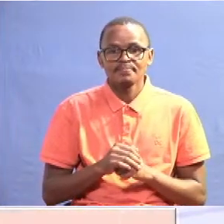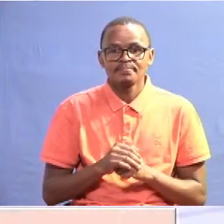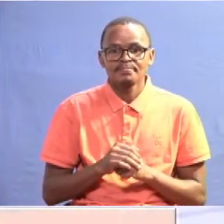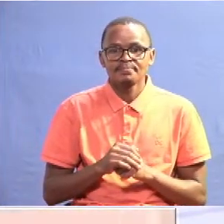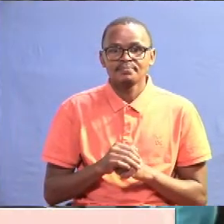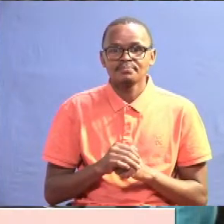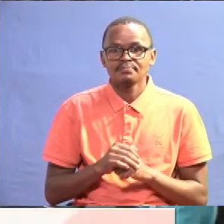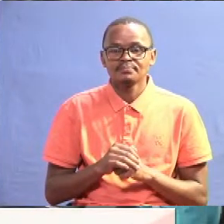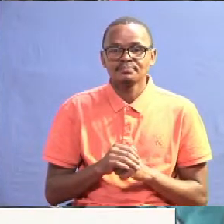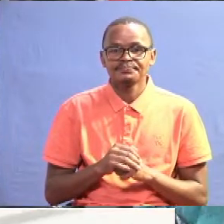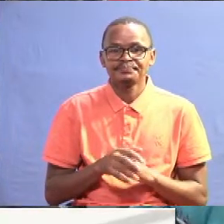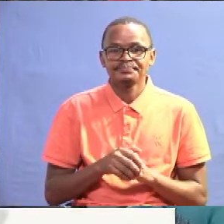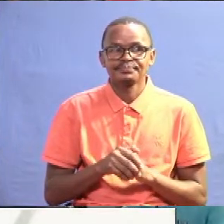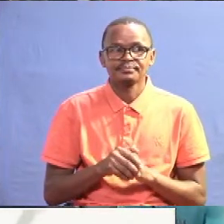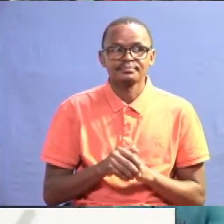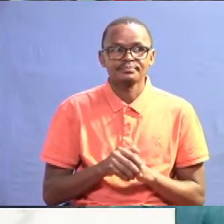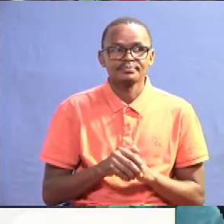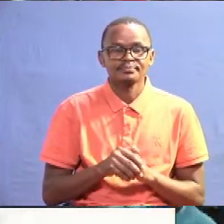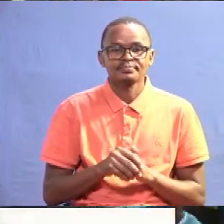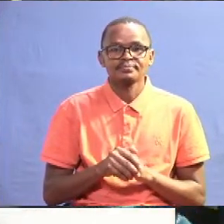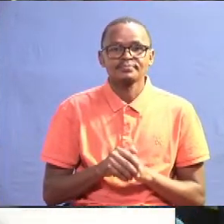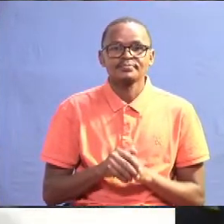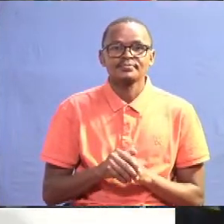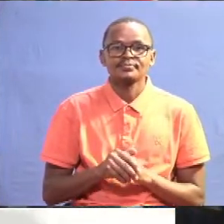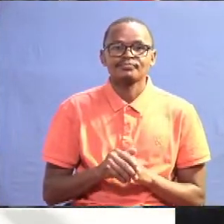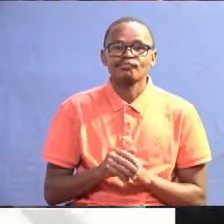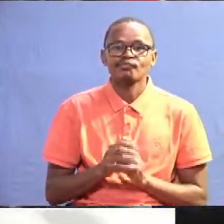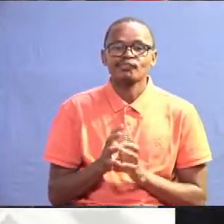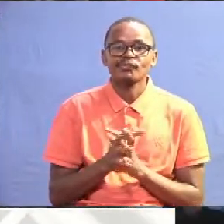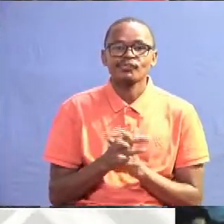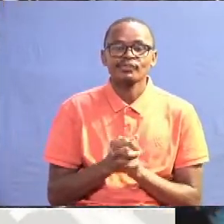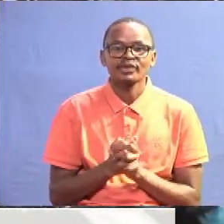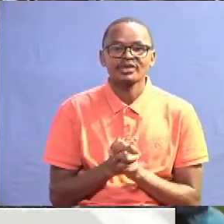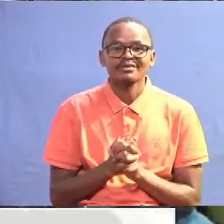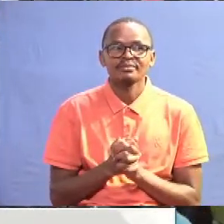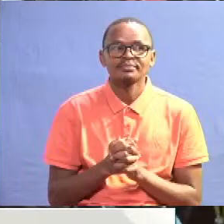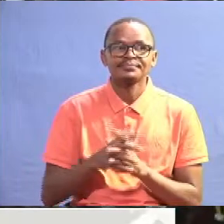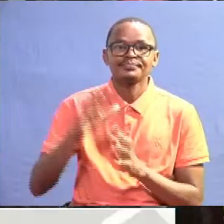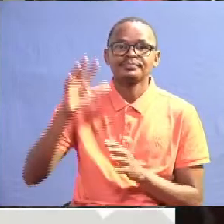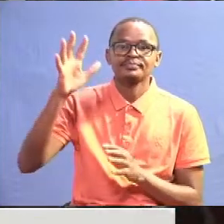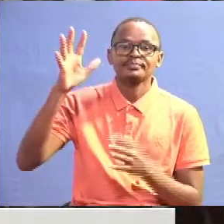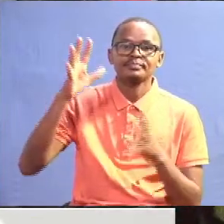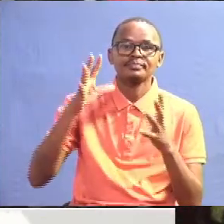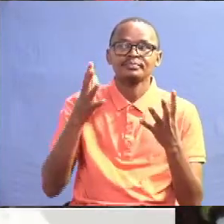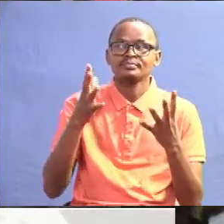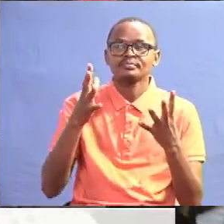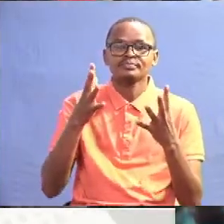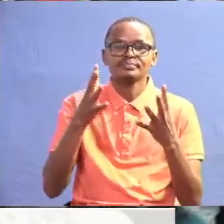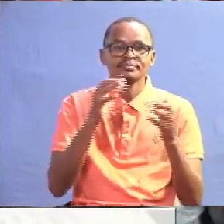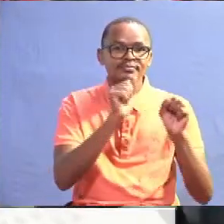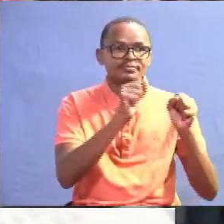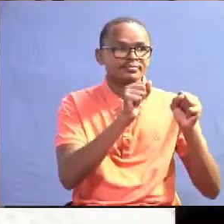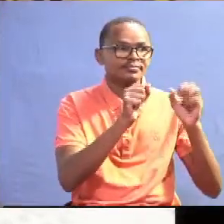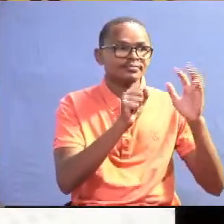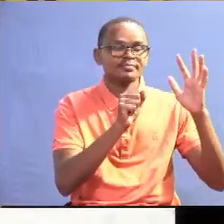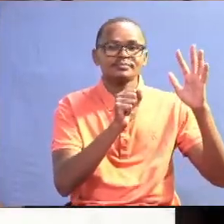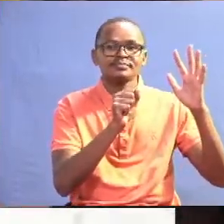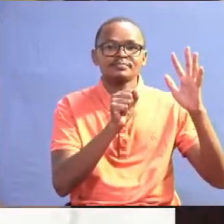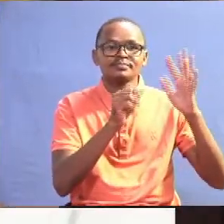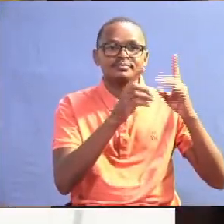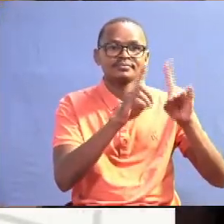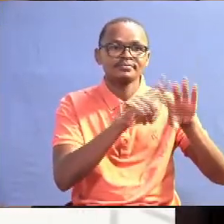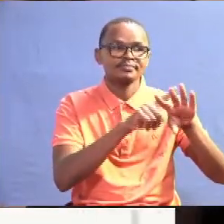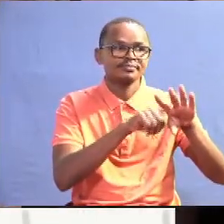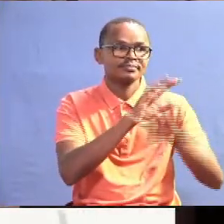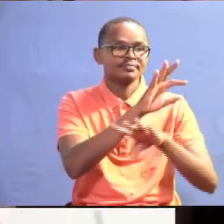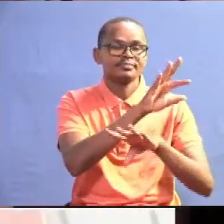tonight. Watu wa Shinyala tumekubaliana. Hebu nione wala wanasema tumekubaliana. During the